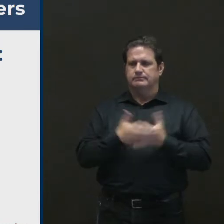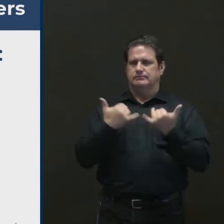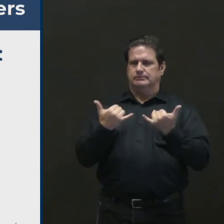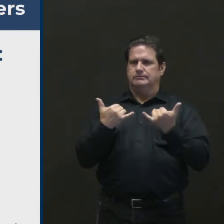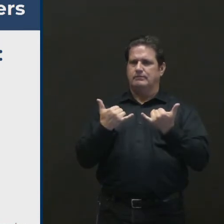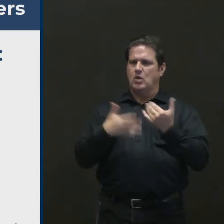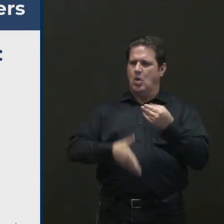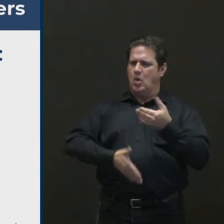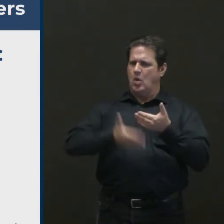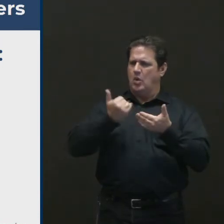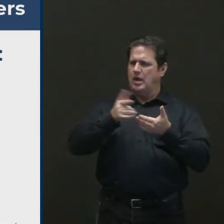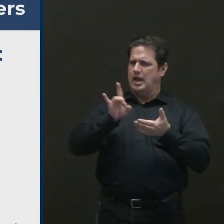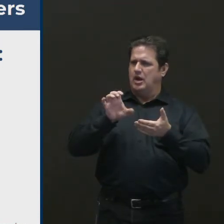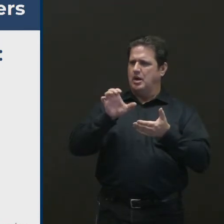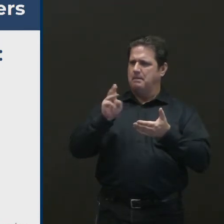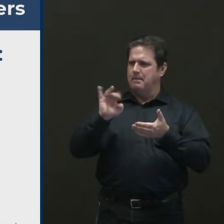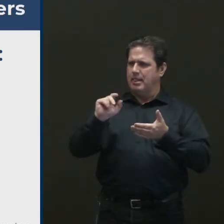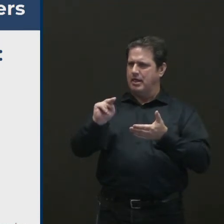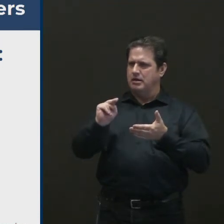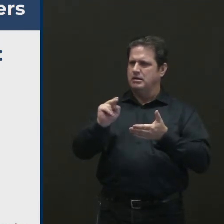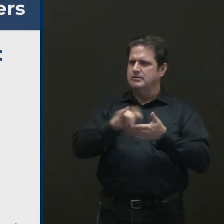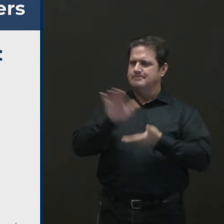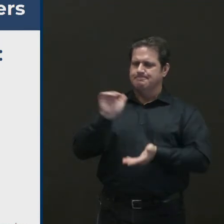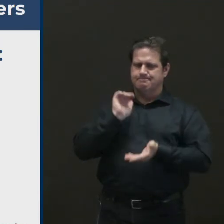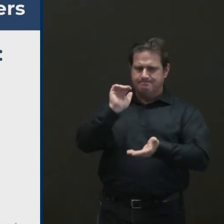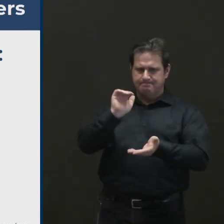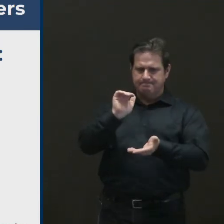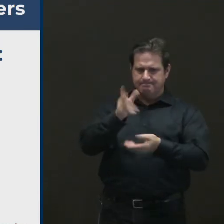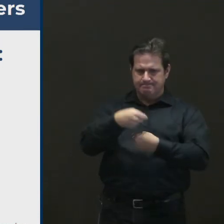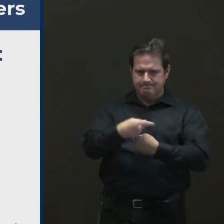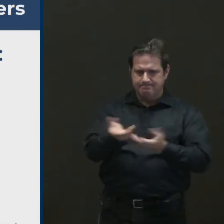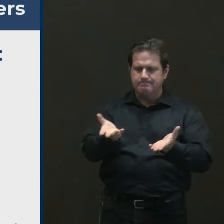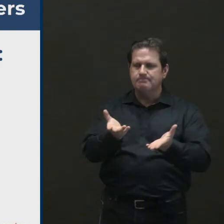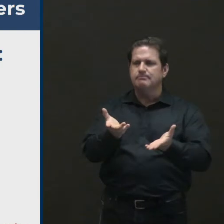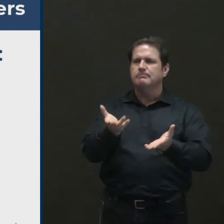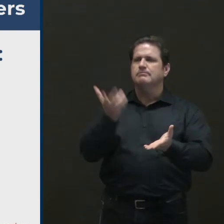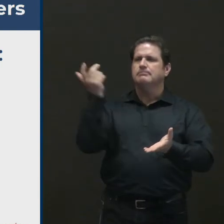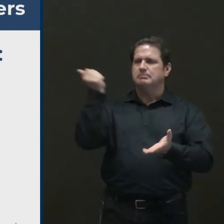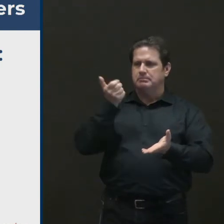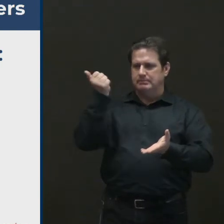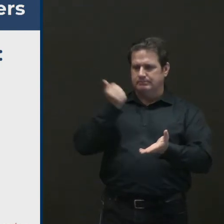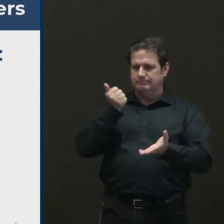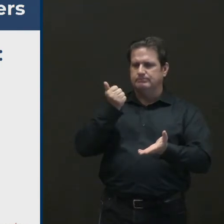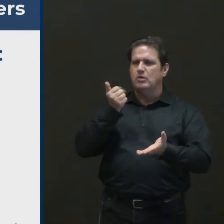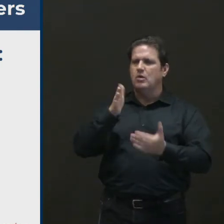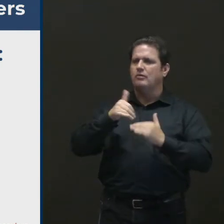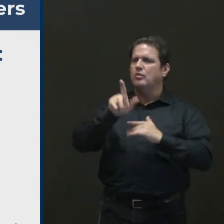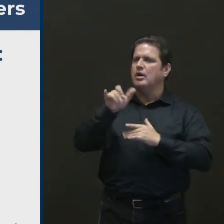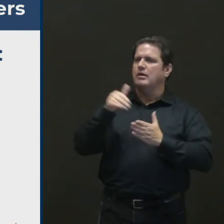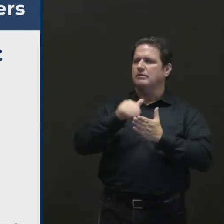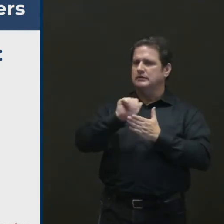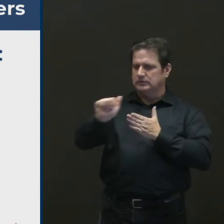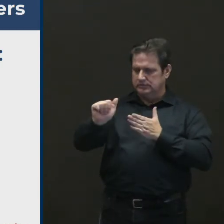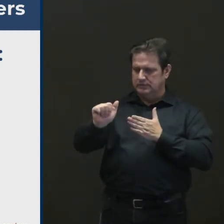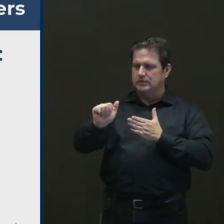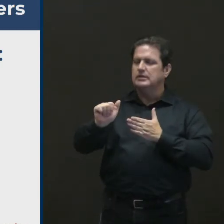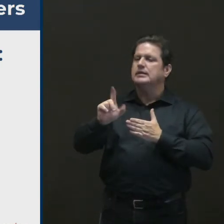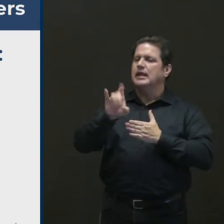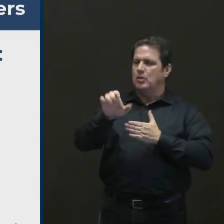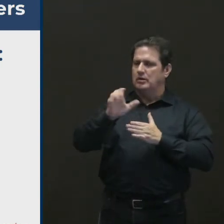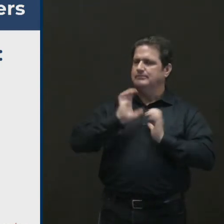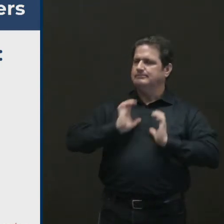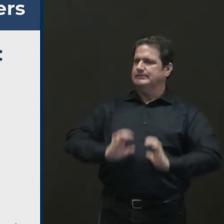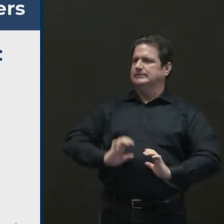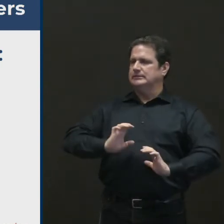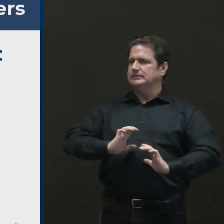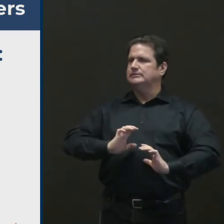we're almost at $800 million, very close to, and have served over 100,000 Delawareans